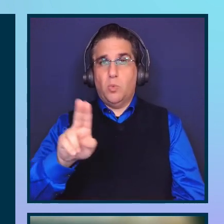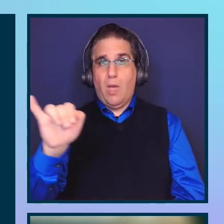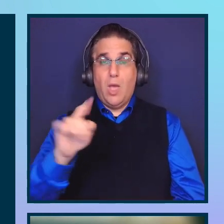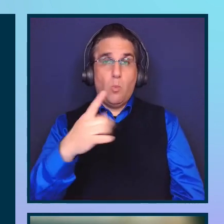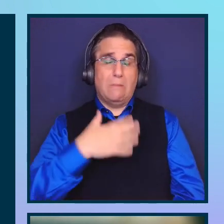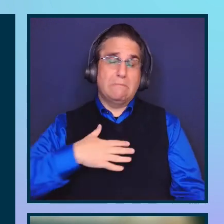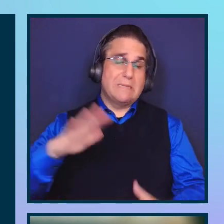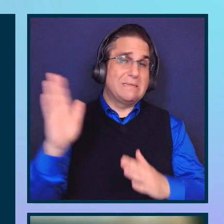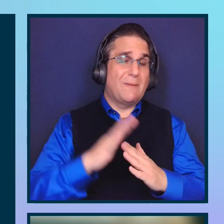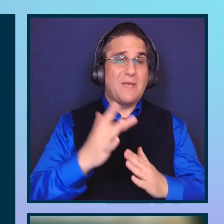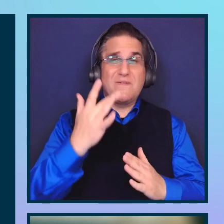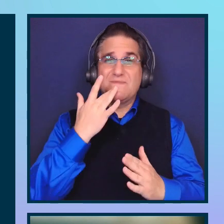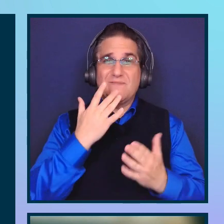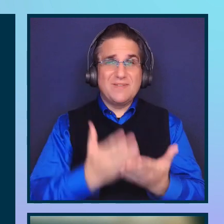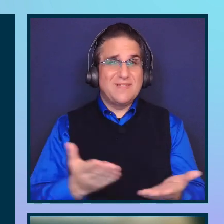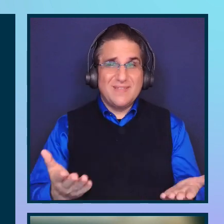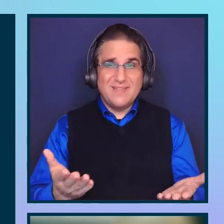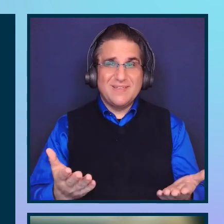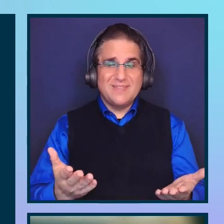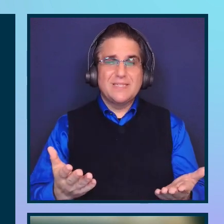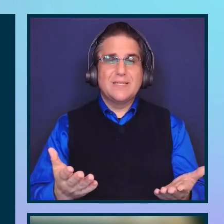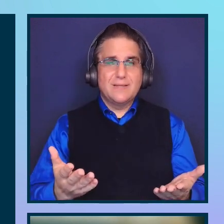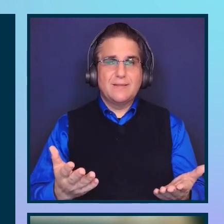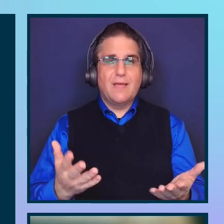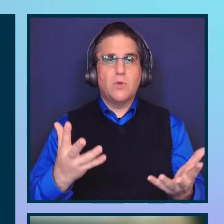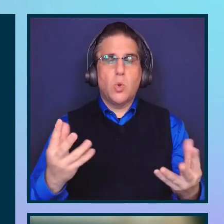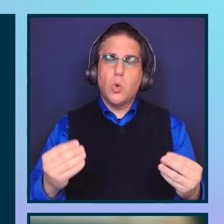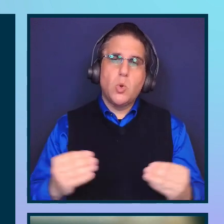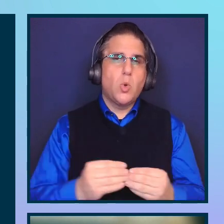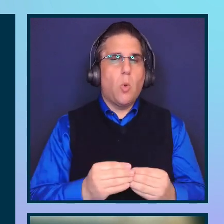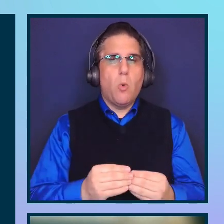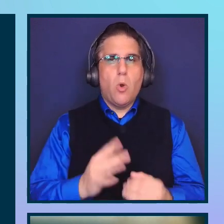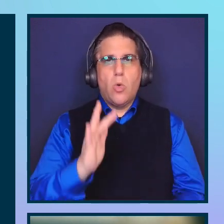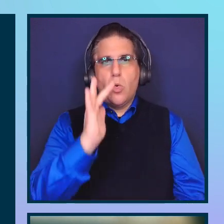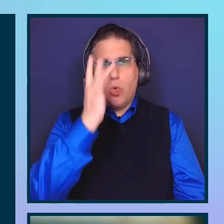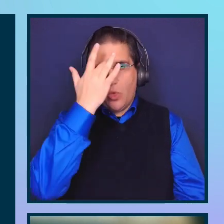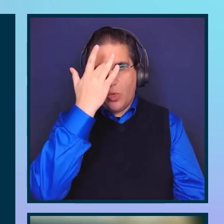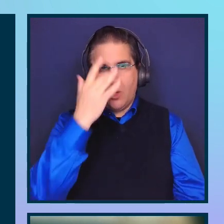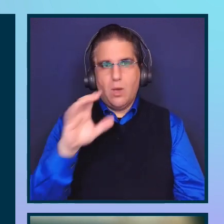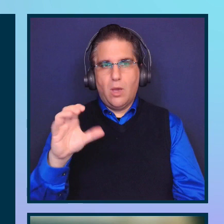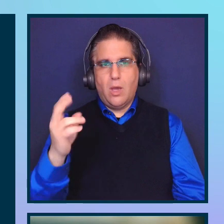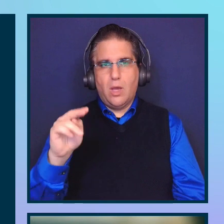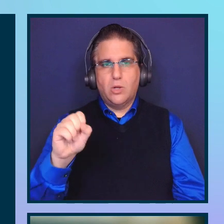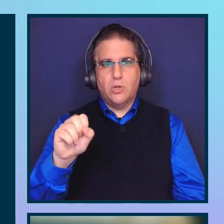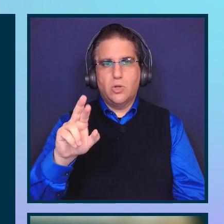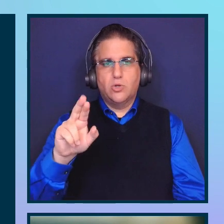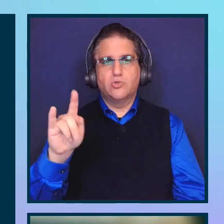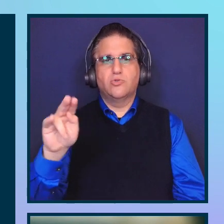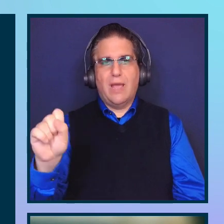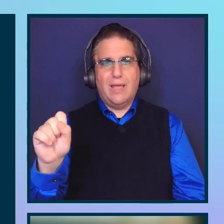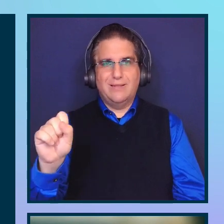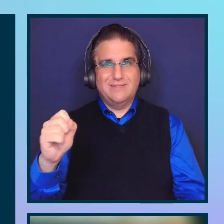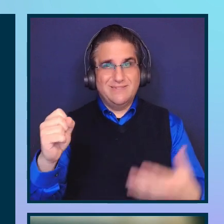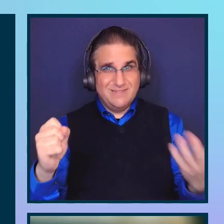is that there are no more annoying NS layout constraints to deal with. You don't have to deal with any of that now.